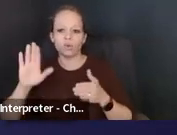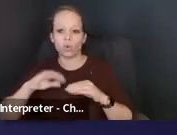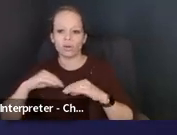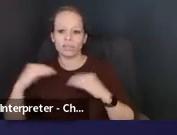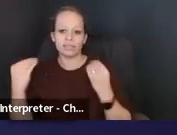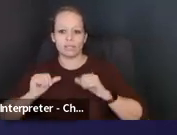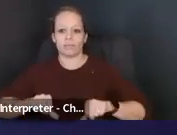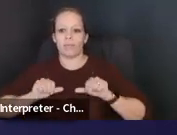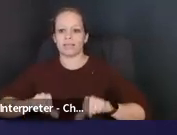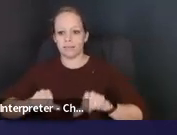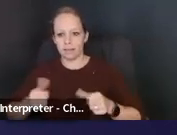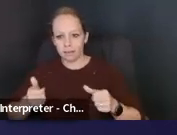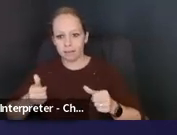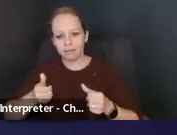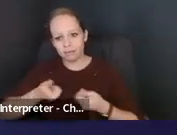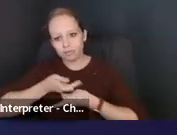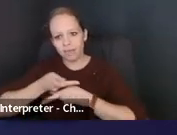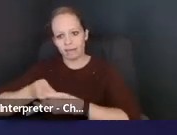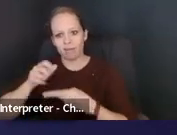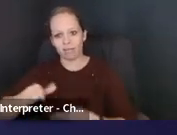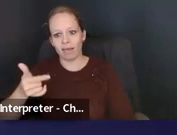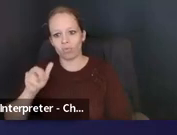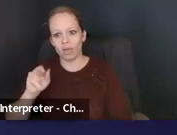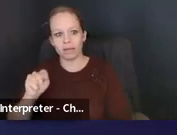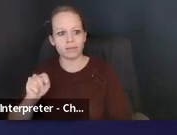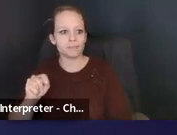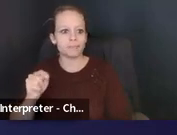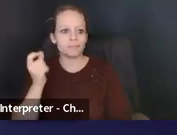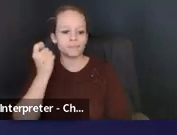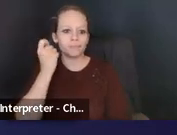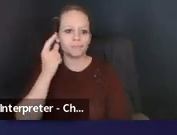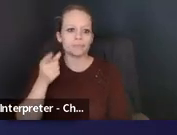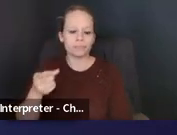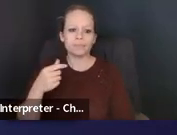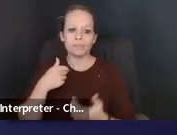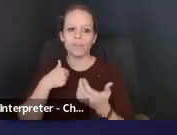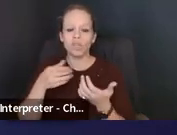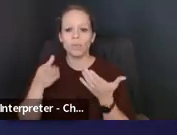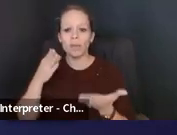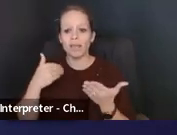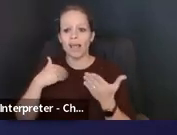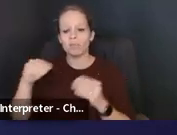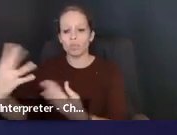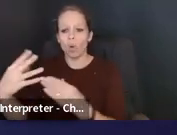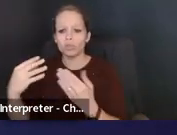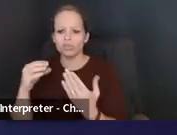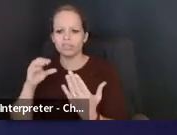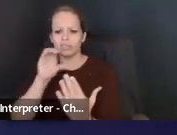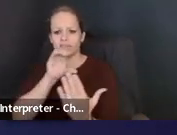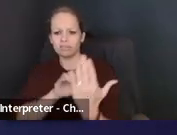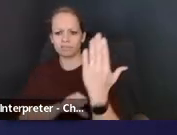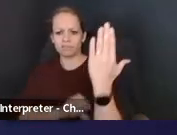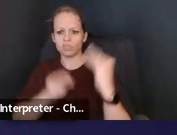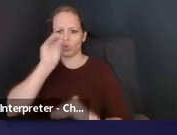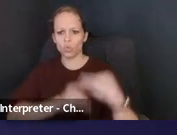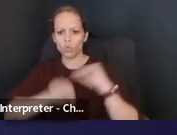the organization to carry out the grant. Now, you may have proposals that have different sections. Sometimes some of these don't